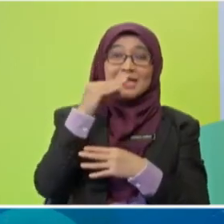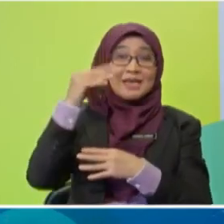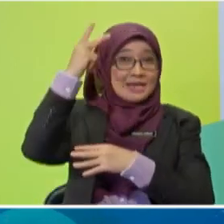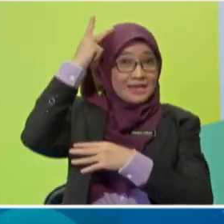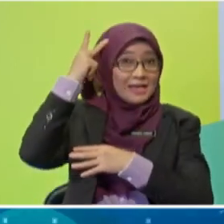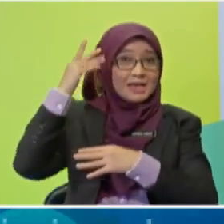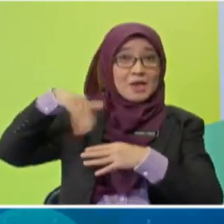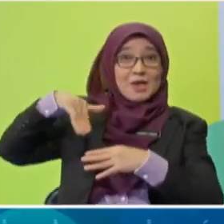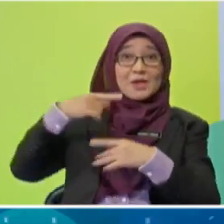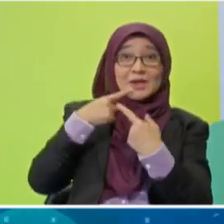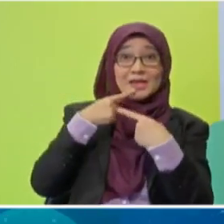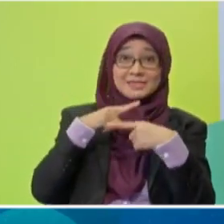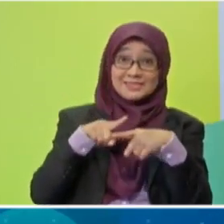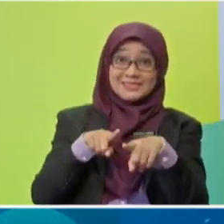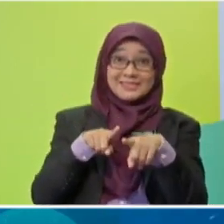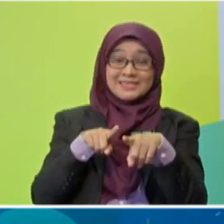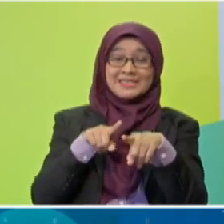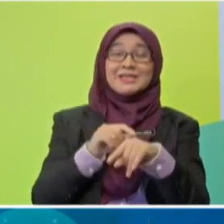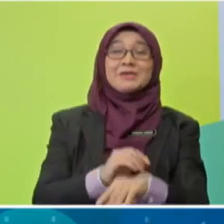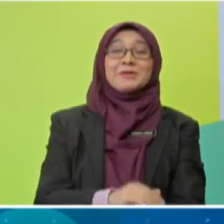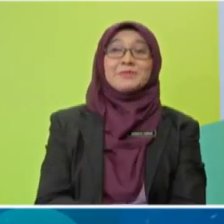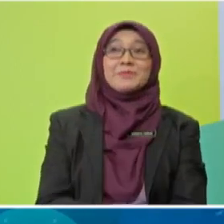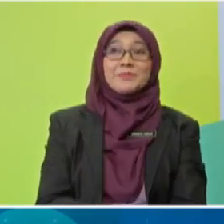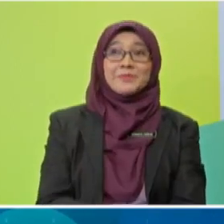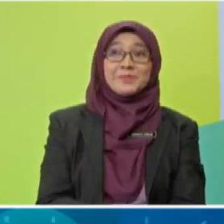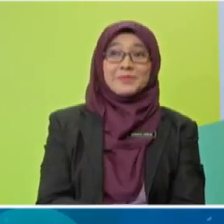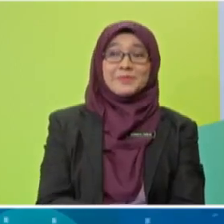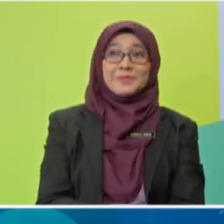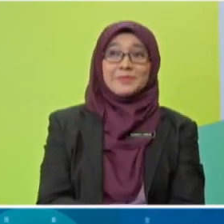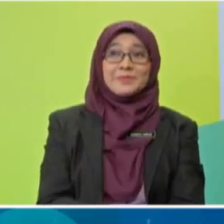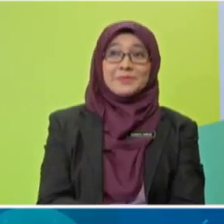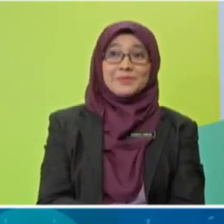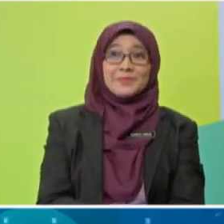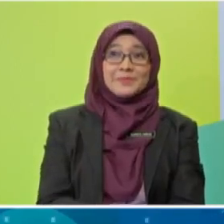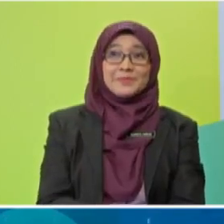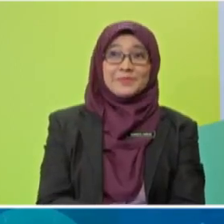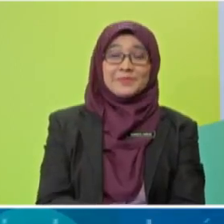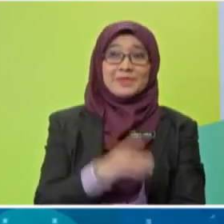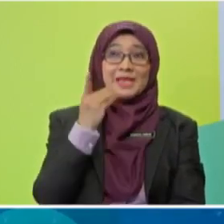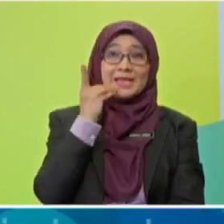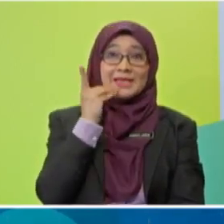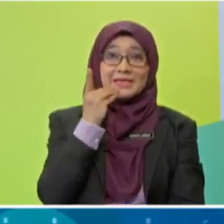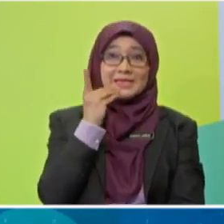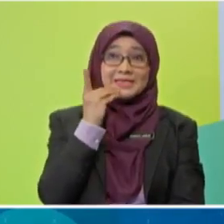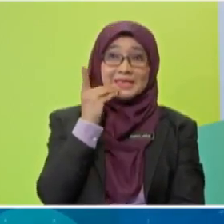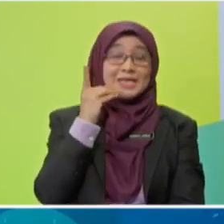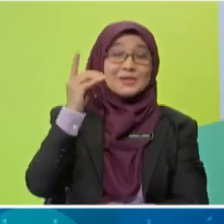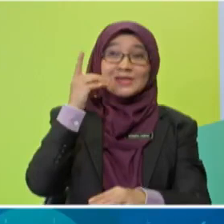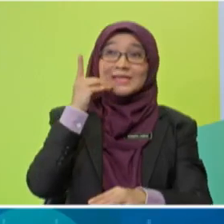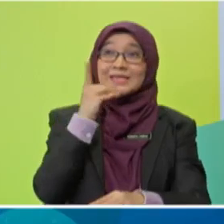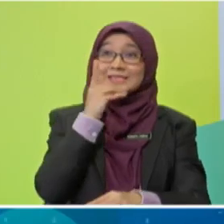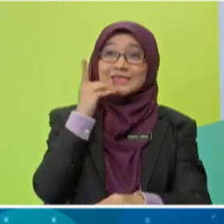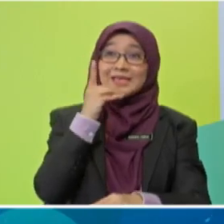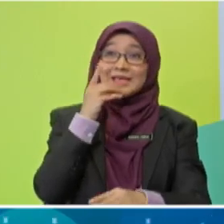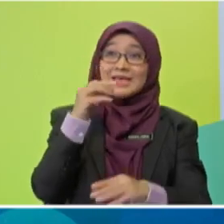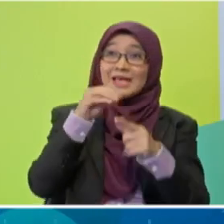is giving the right answer. Okay, let me see our hero or Desiga. Can I try?